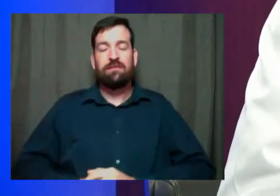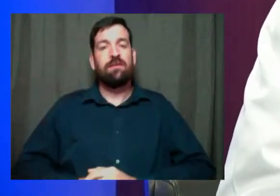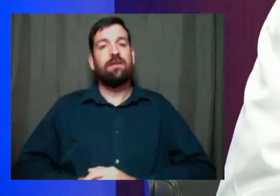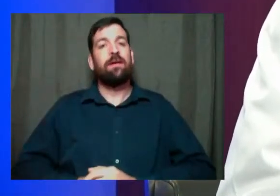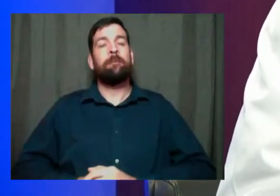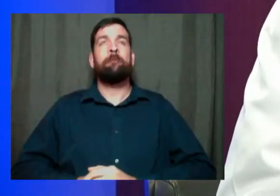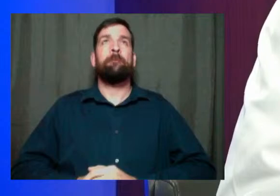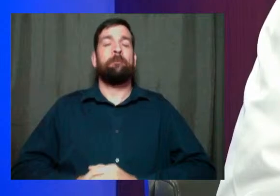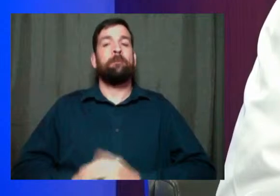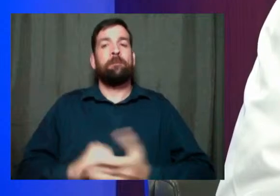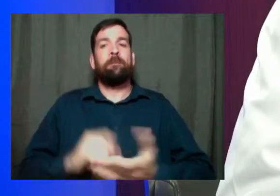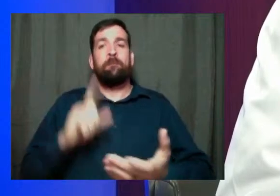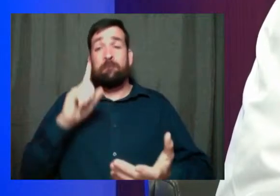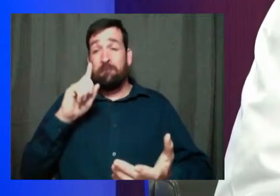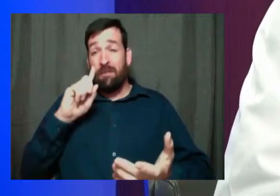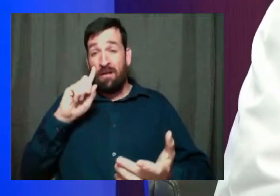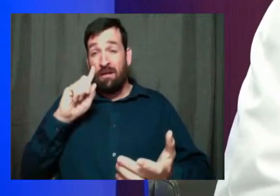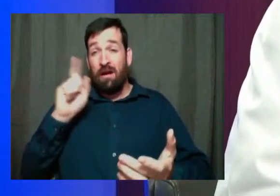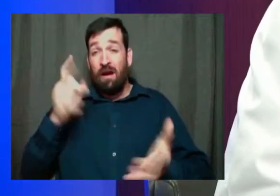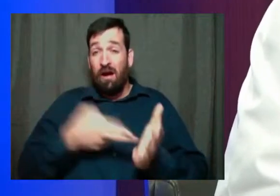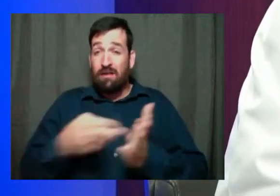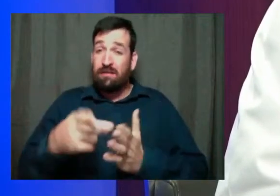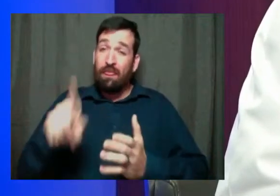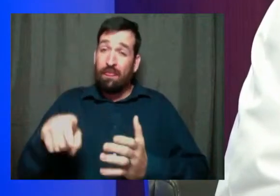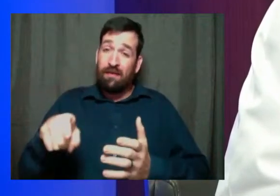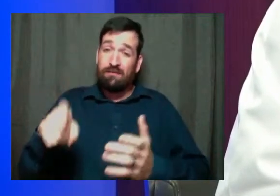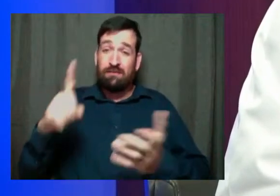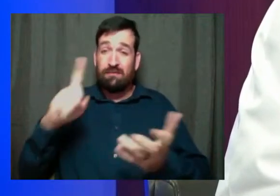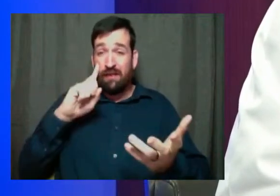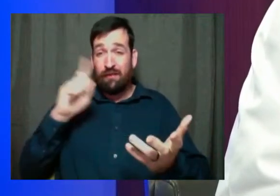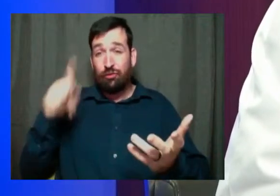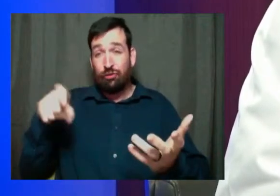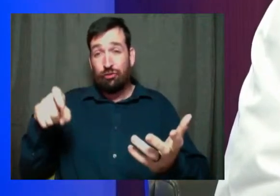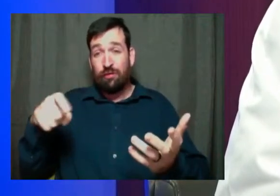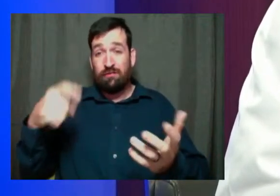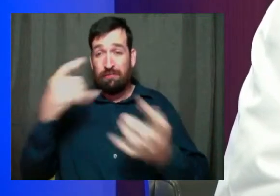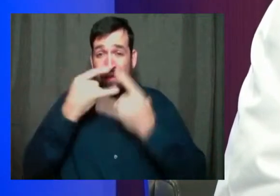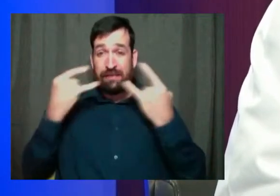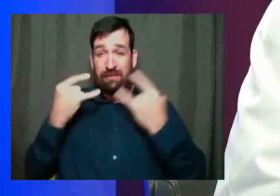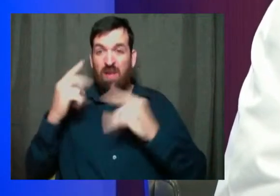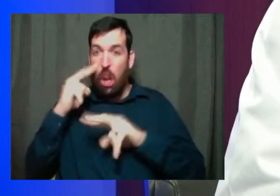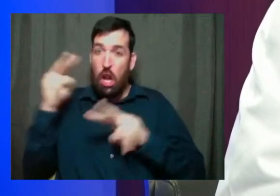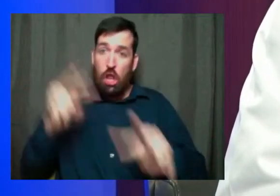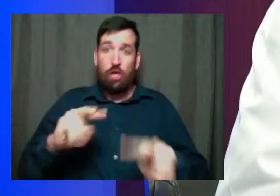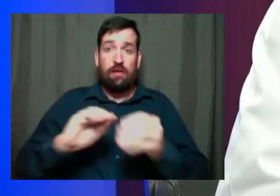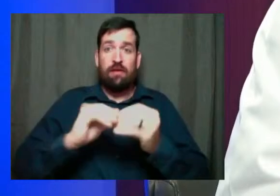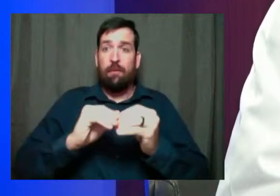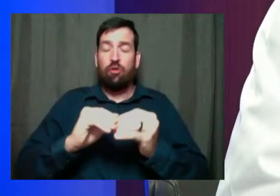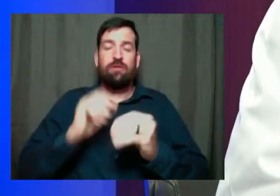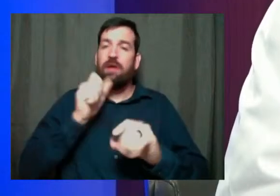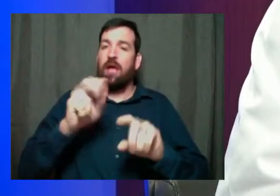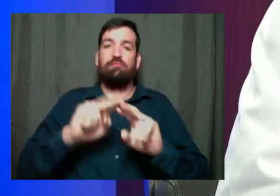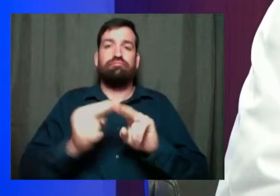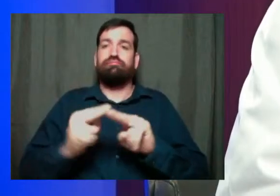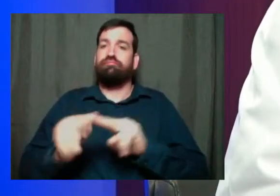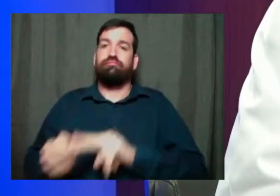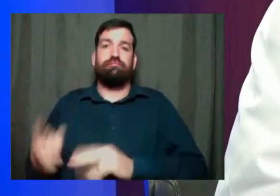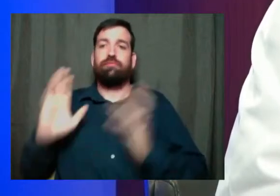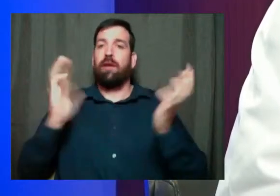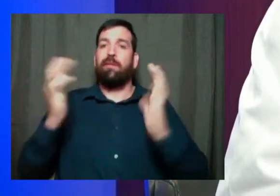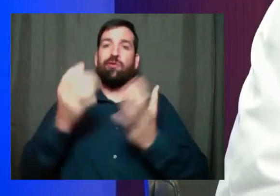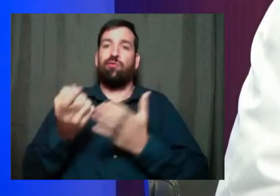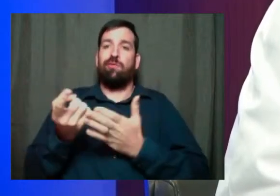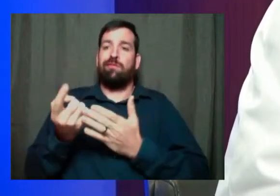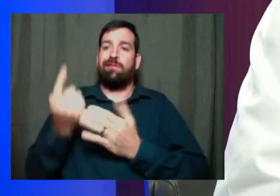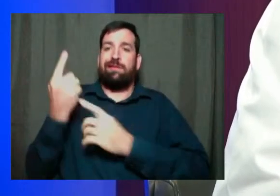I think we all ought to still be wearing masks, but it's a simple why. You look at our numbers; they are really not down to the numbers they were last fall when we last